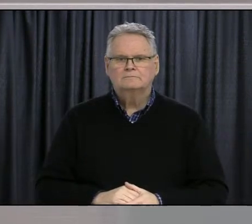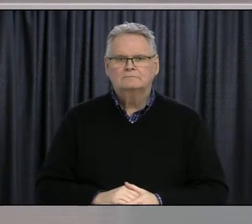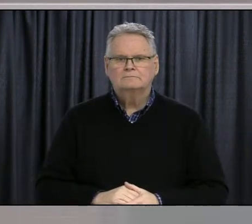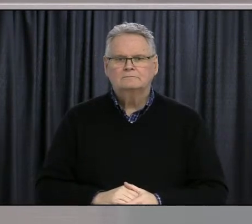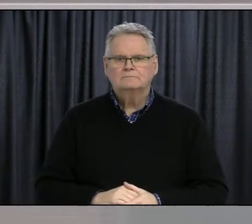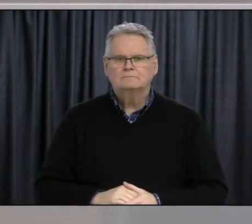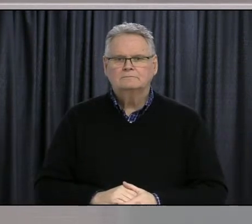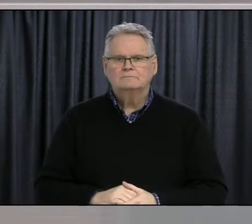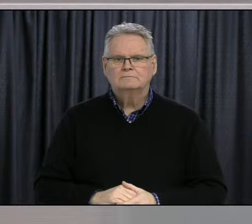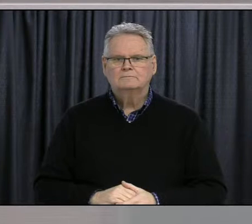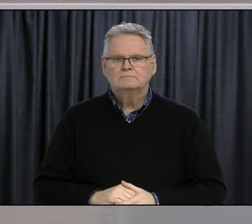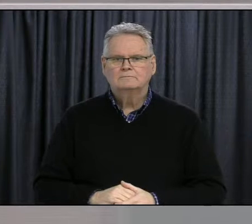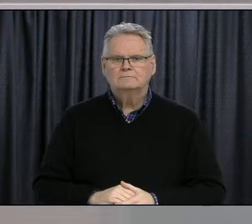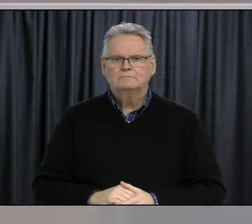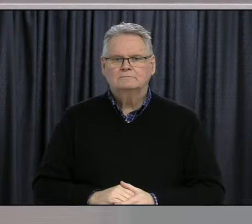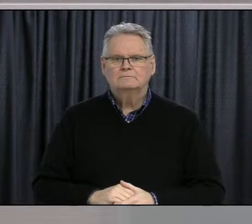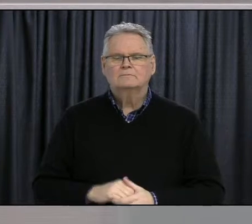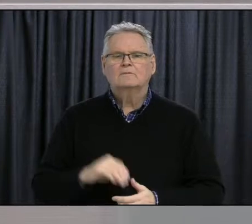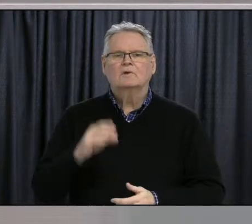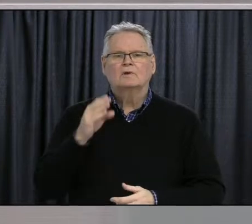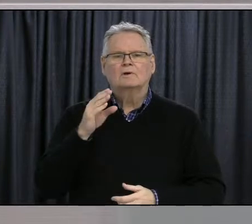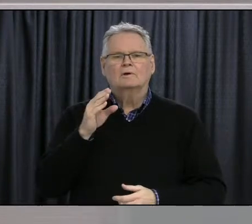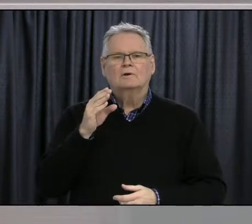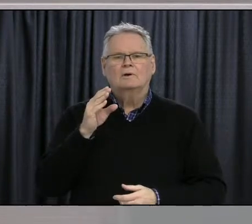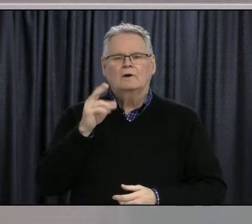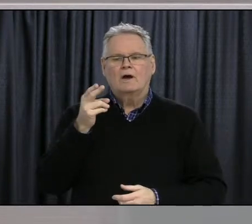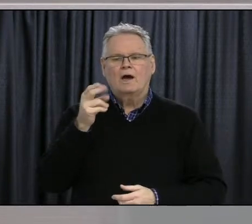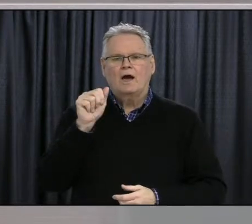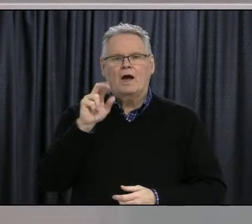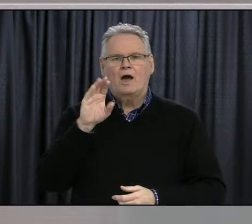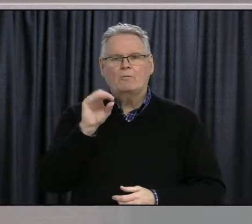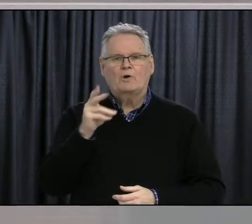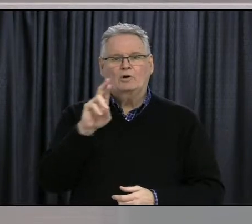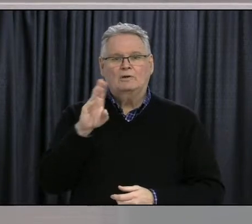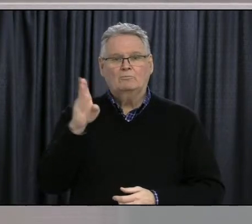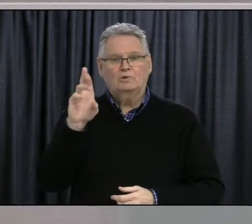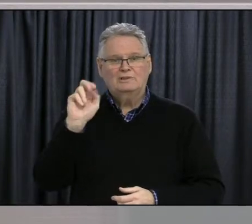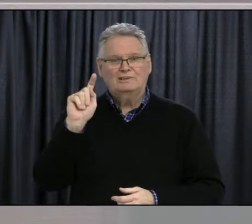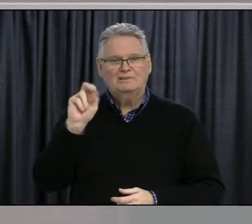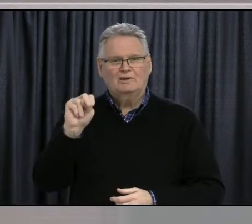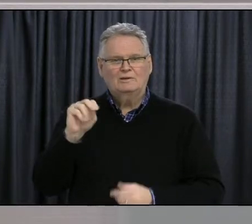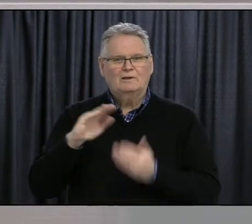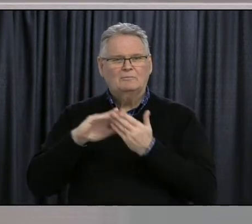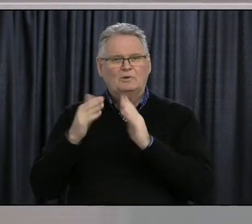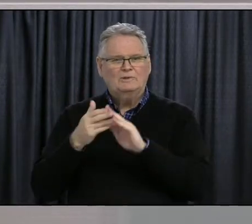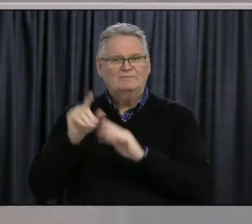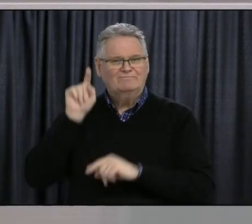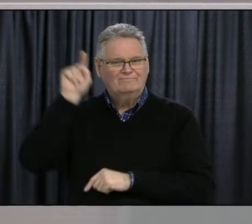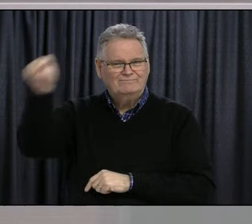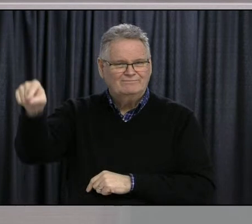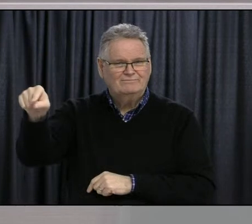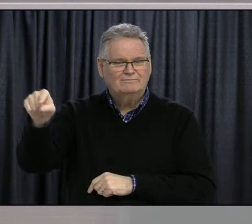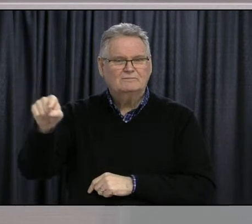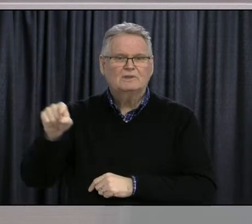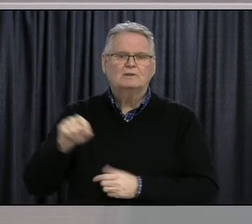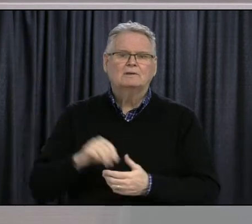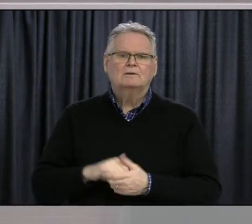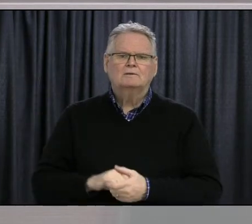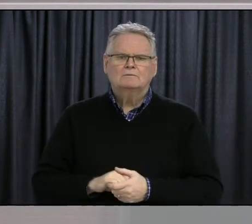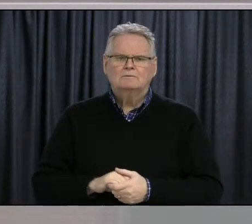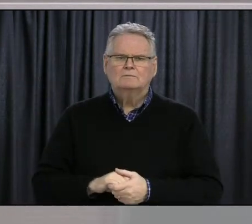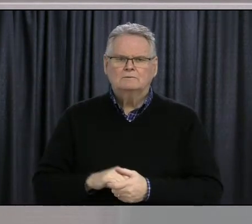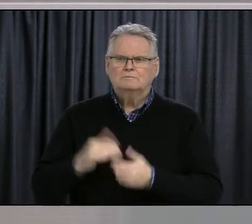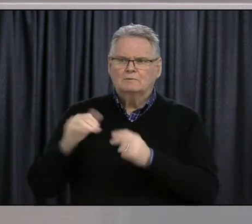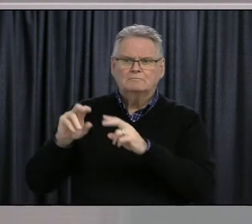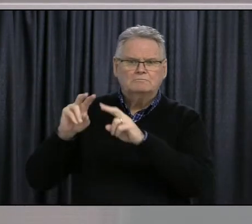the contact tracing, you had to basically take a deep dive to go back that far. Has that process